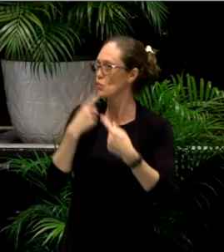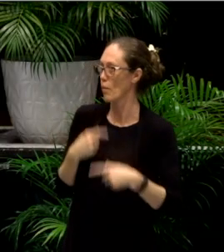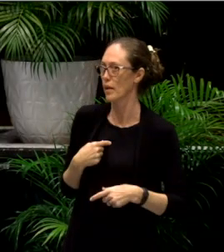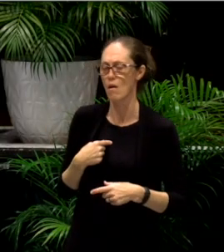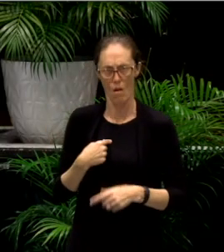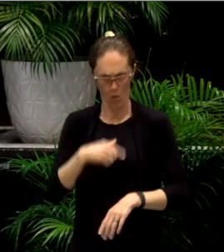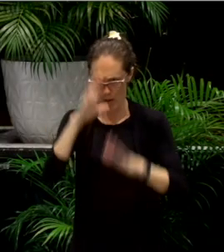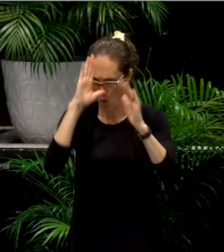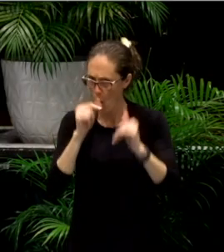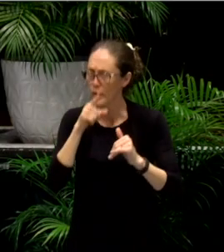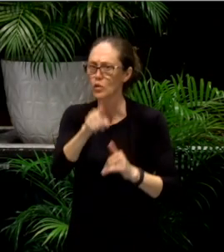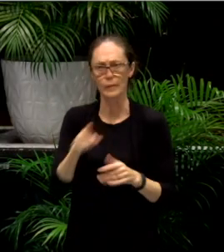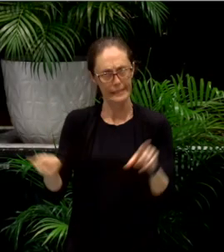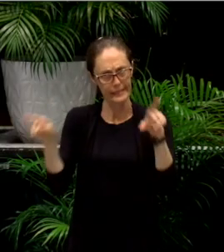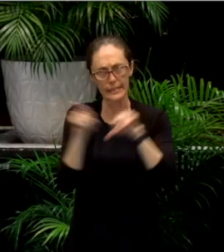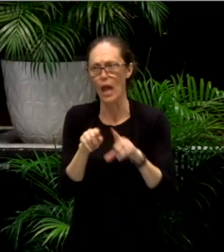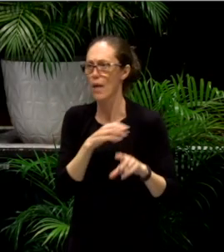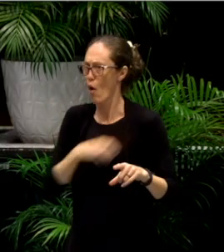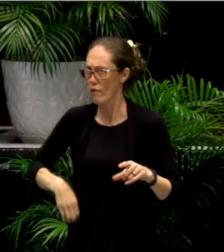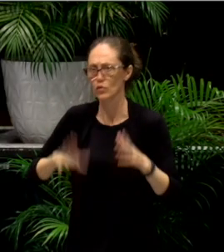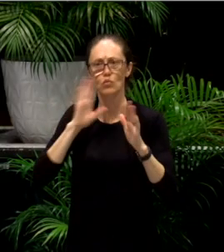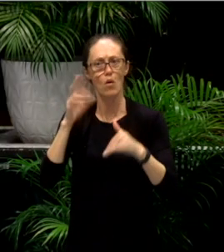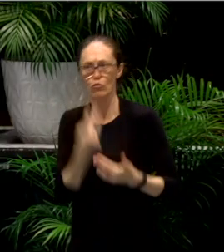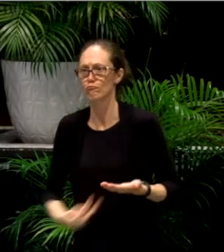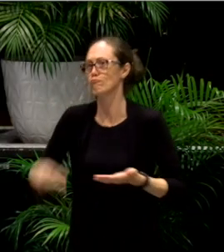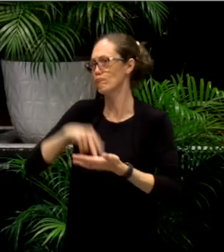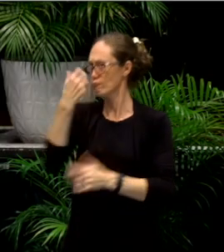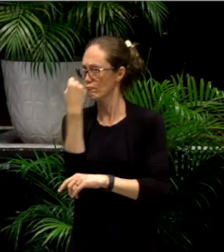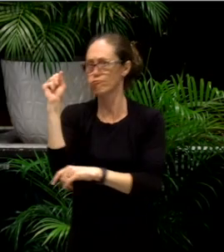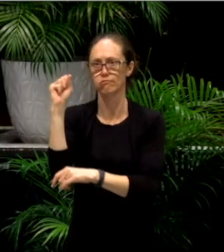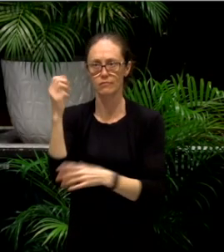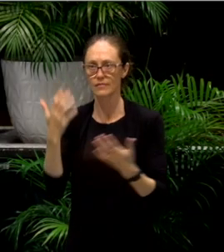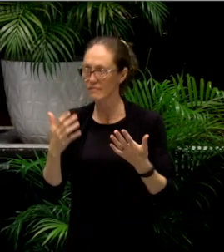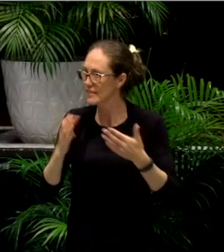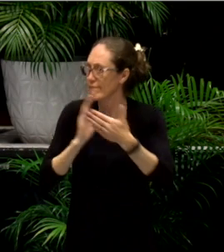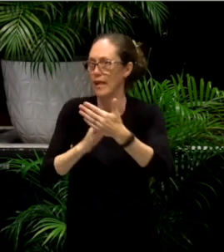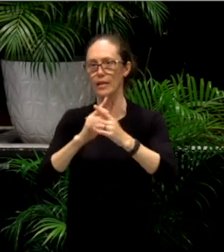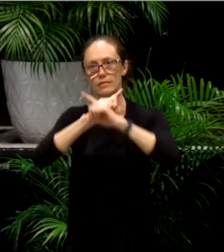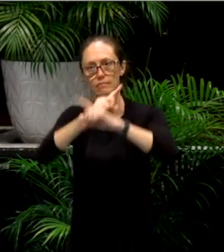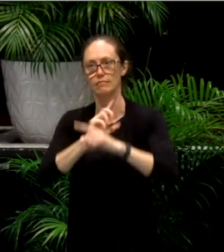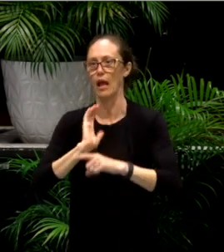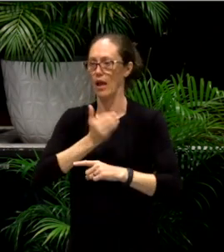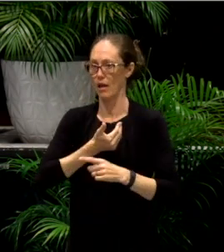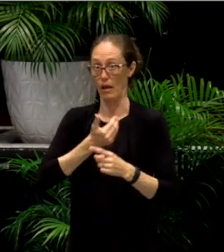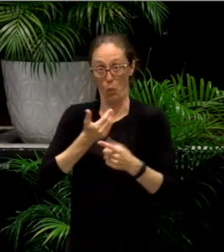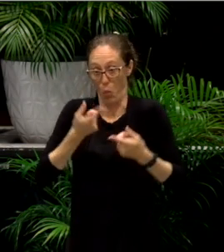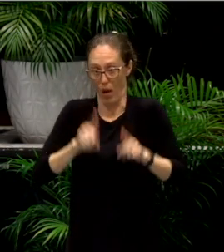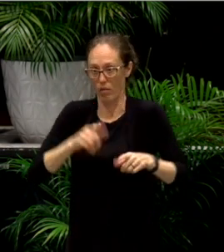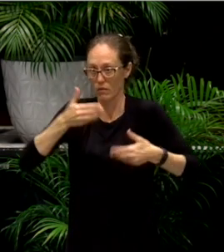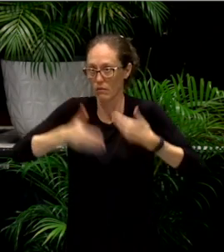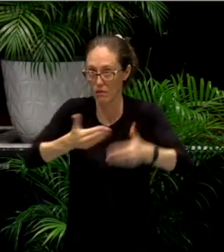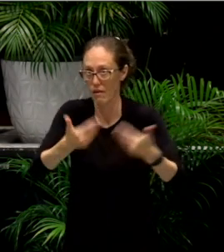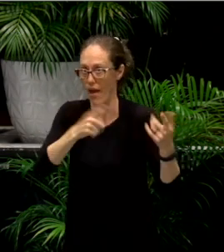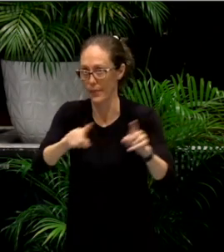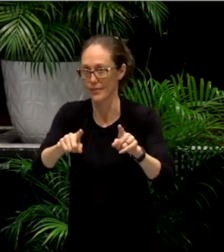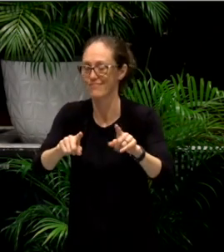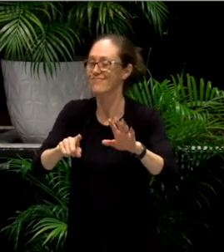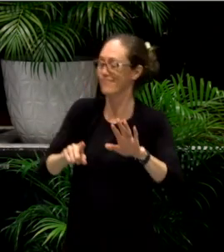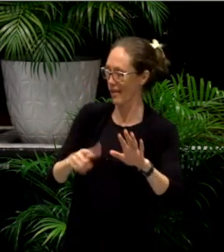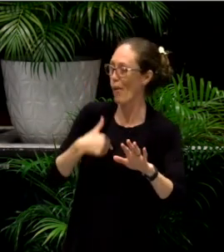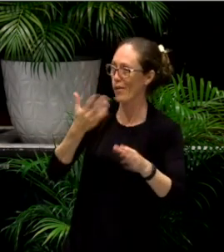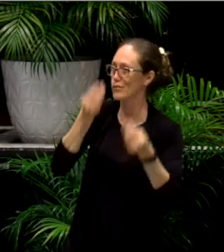you take Harvard's position and stand up and defend these conditions as they go forward. So I wanted to just give you a